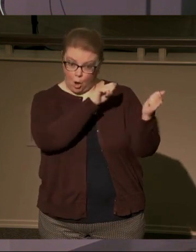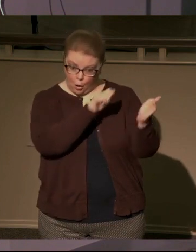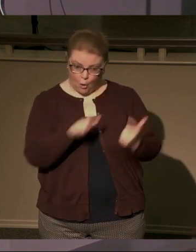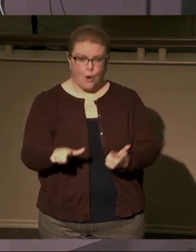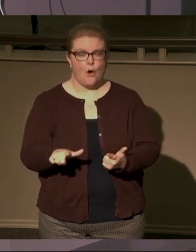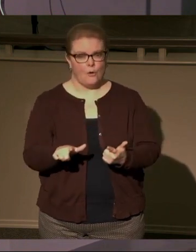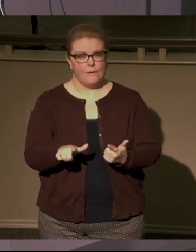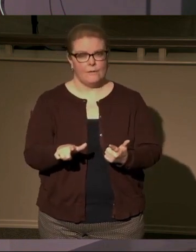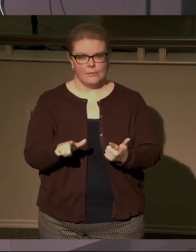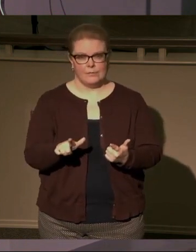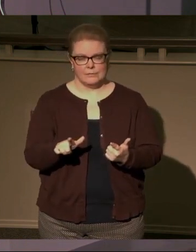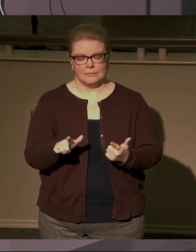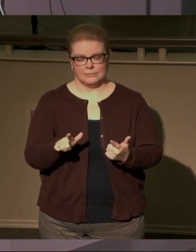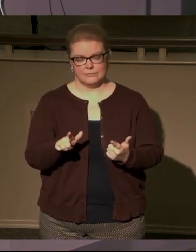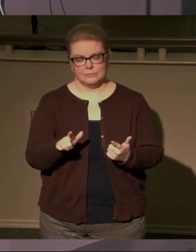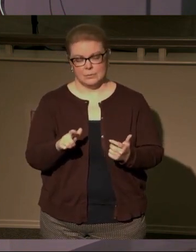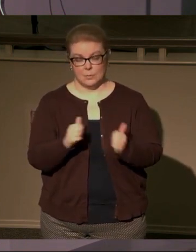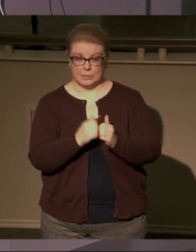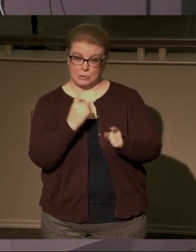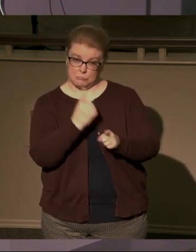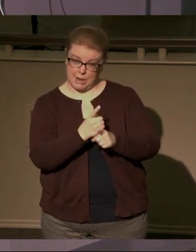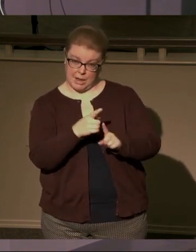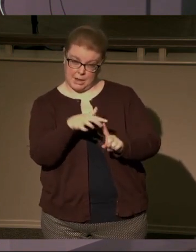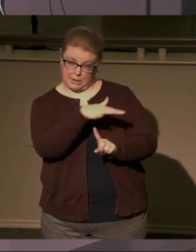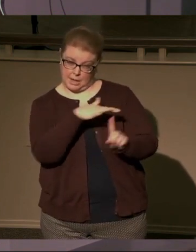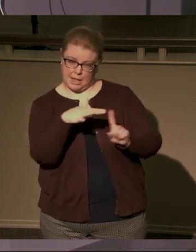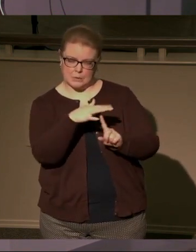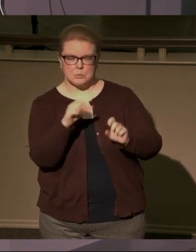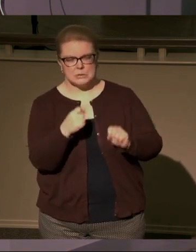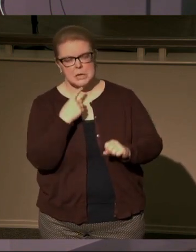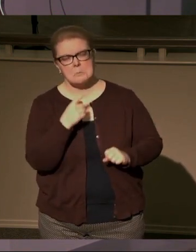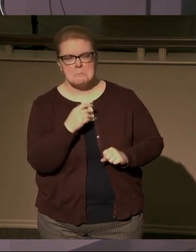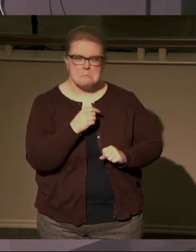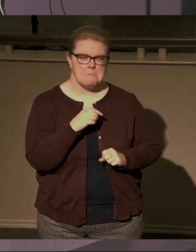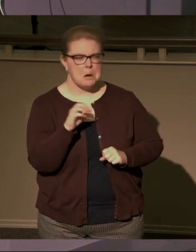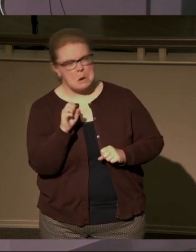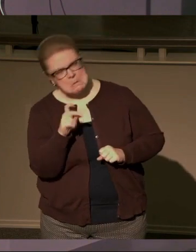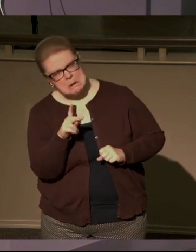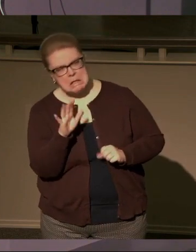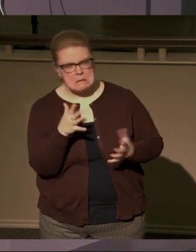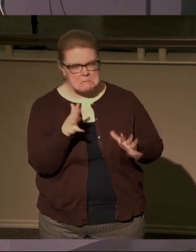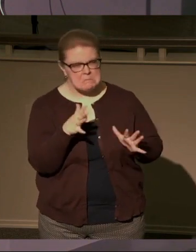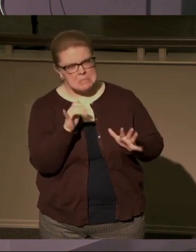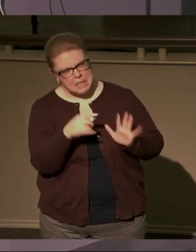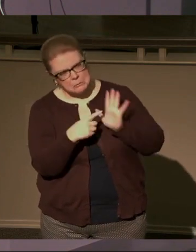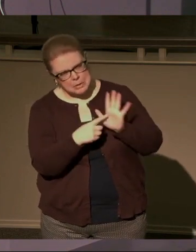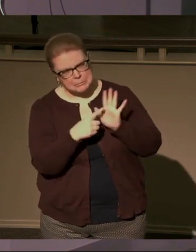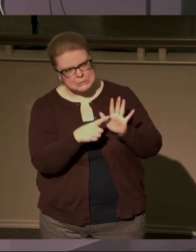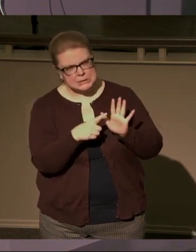all of these, given the right context, you could say, you know, okay, that kind of represents a bull.